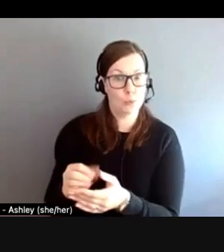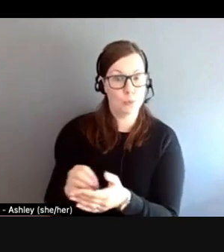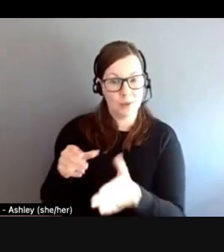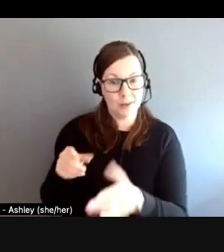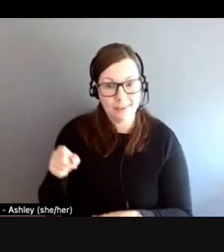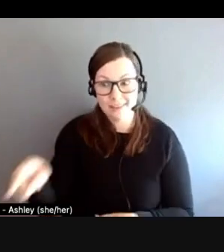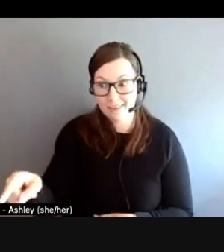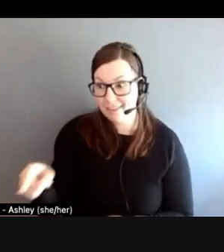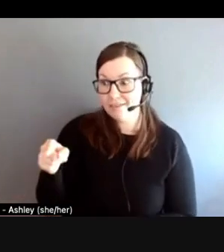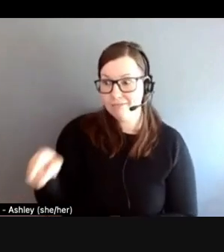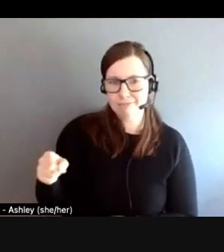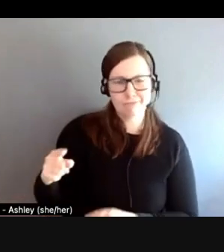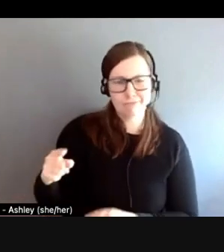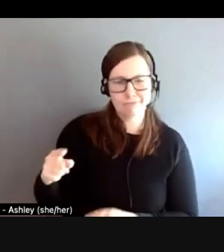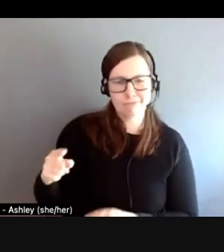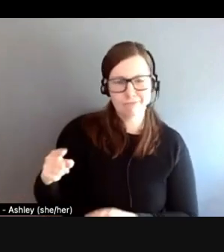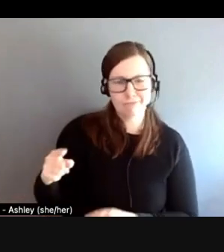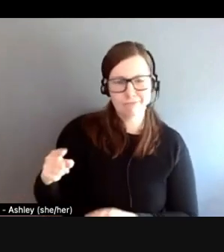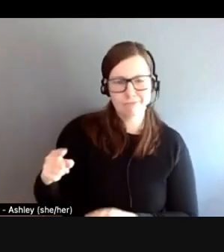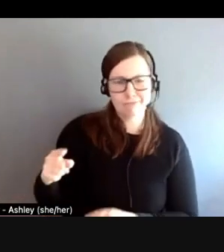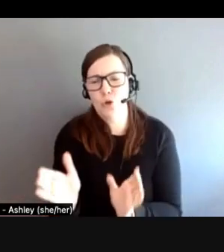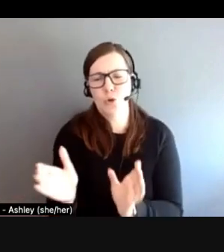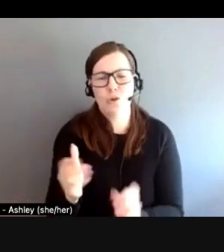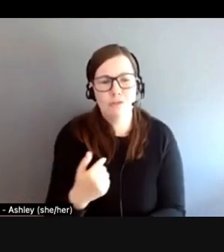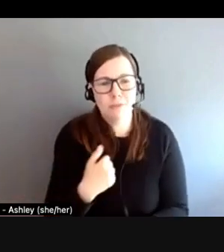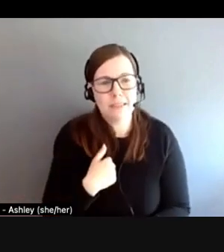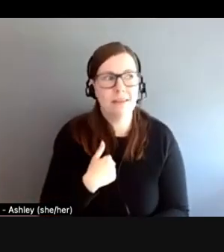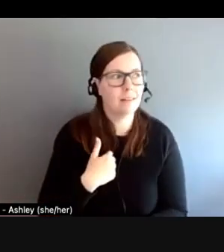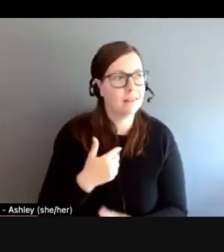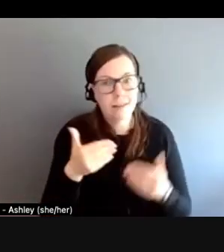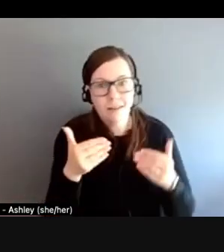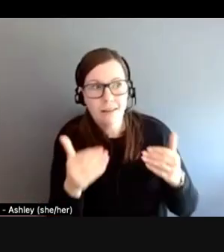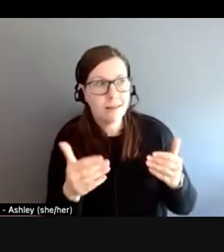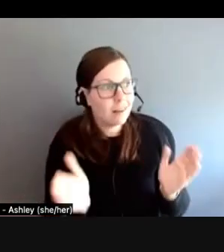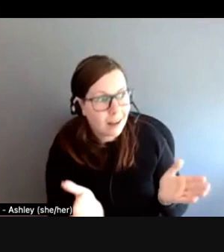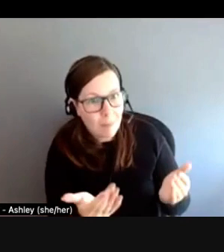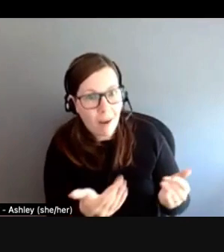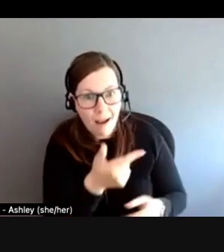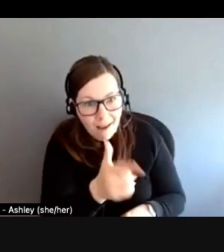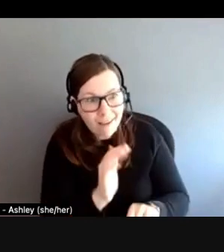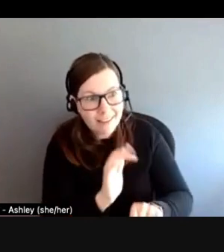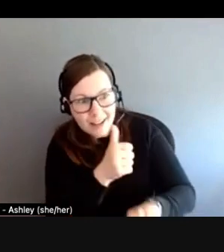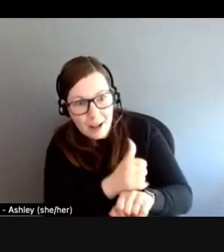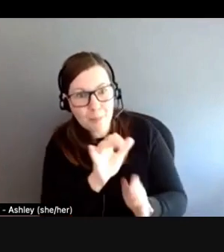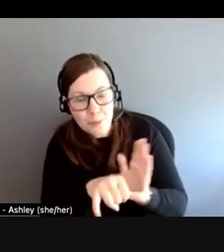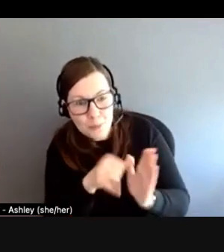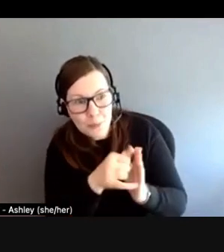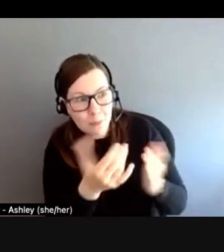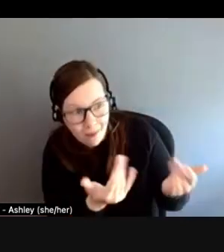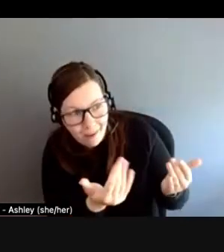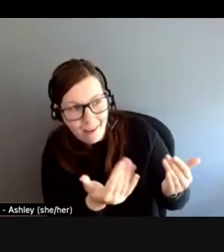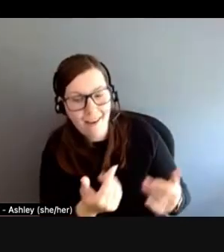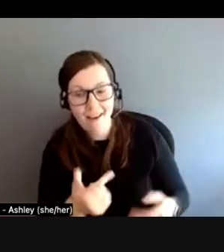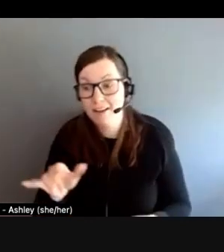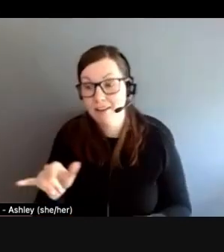channel, and they were also encouraging me to do tutoring. I didn't want to do